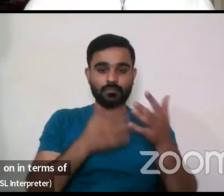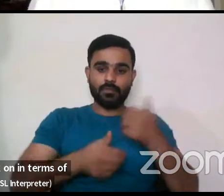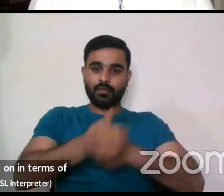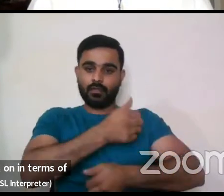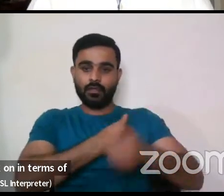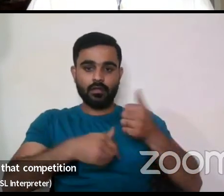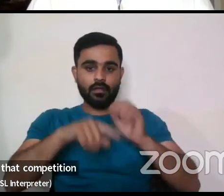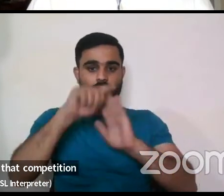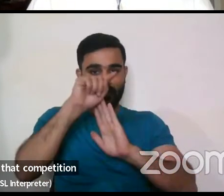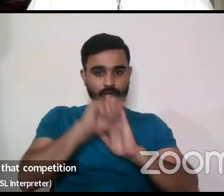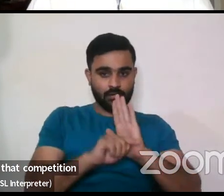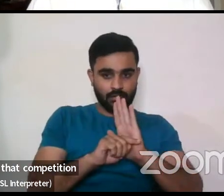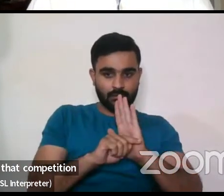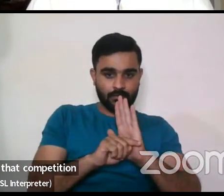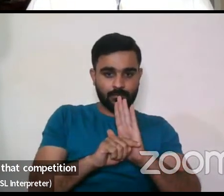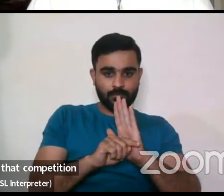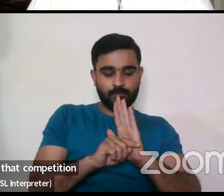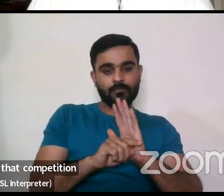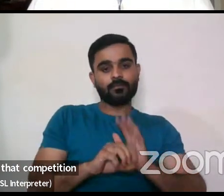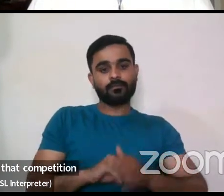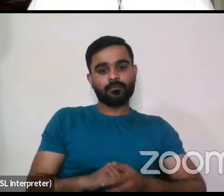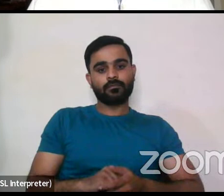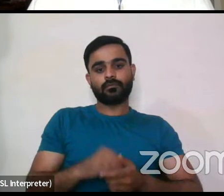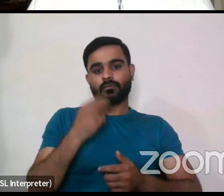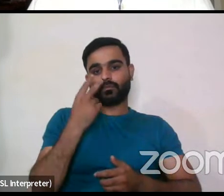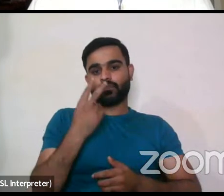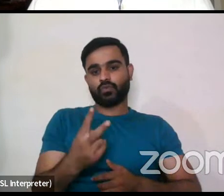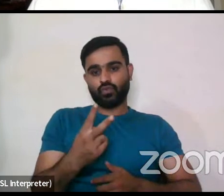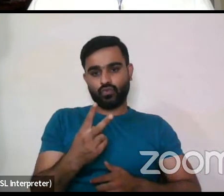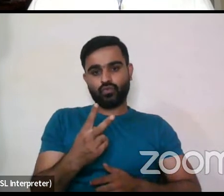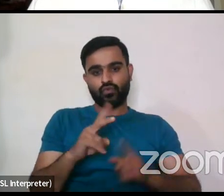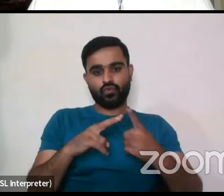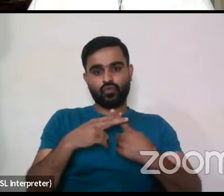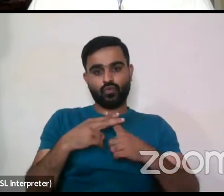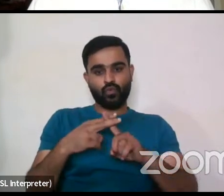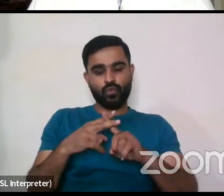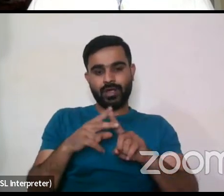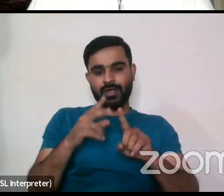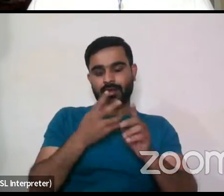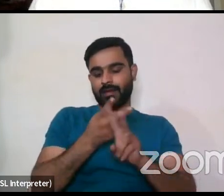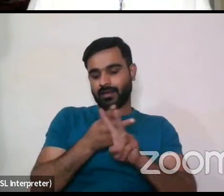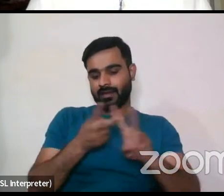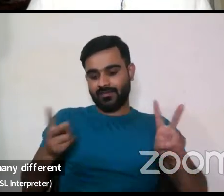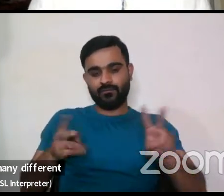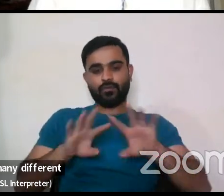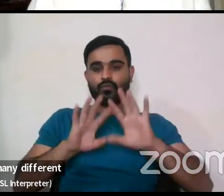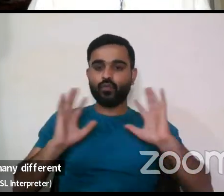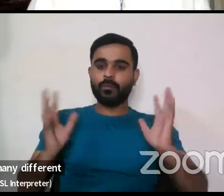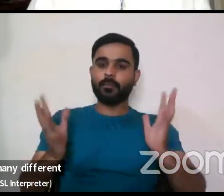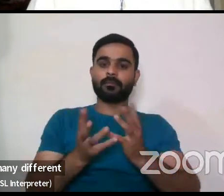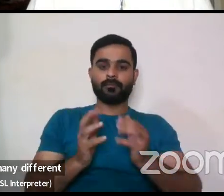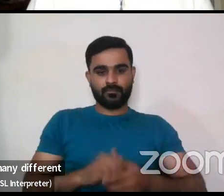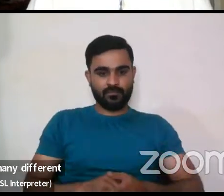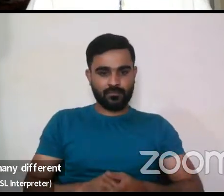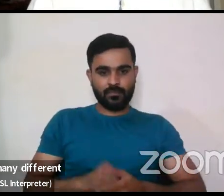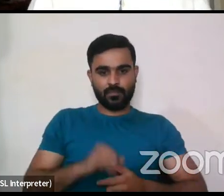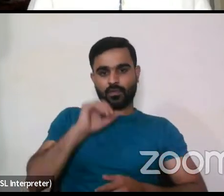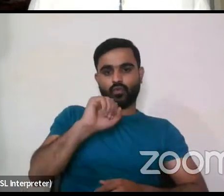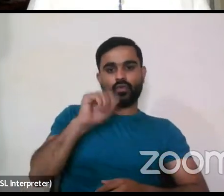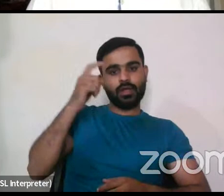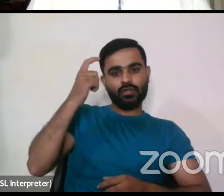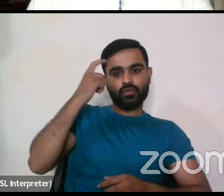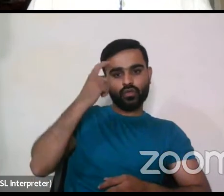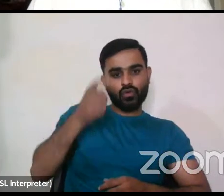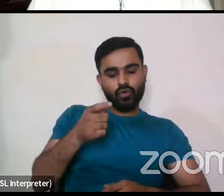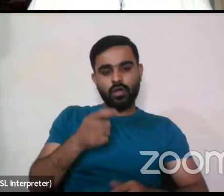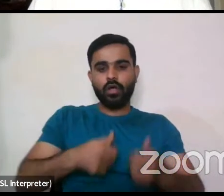competition policy as a distinct tool is in use in many different parts of the world. What are your thoughts on the need